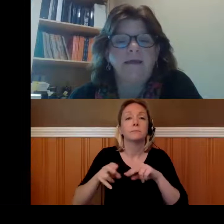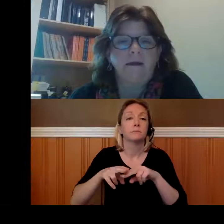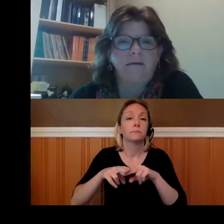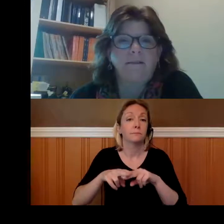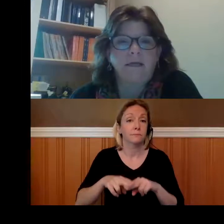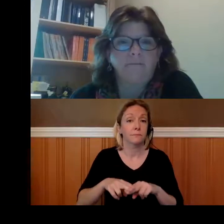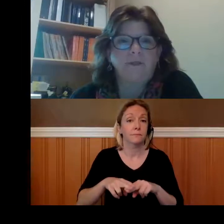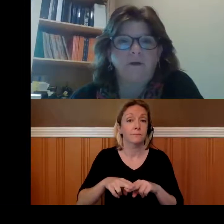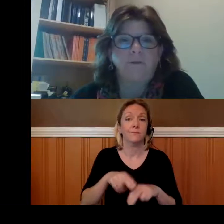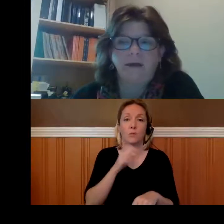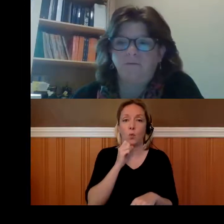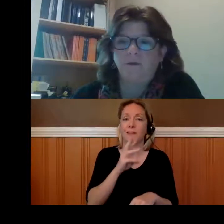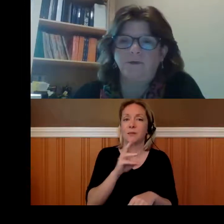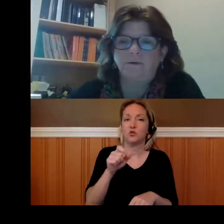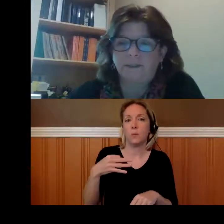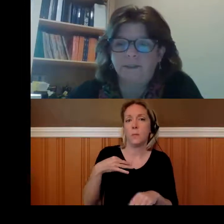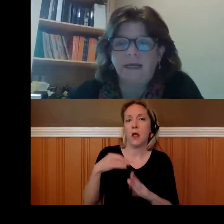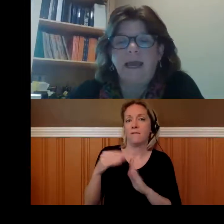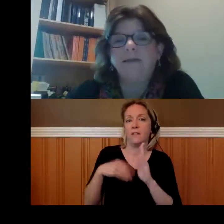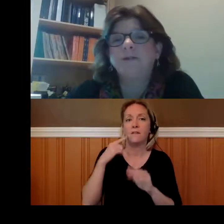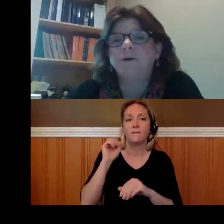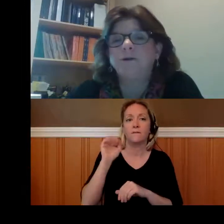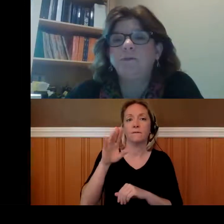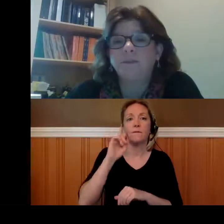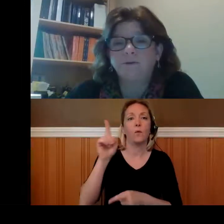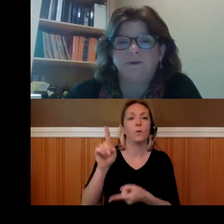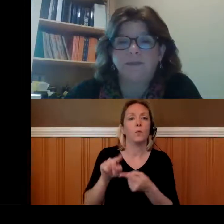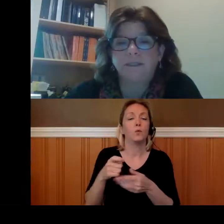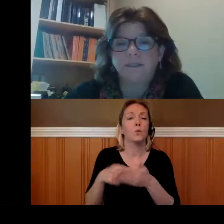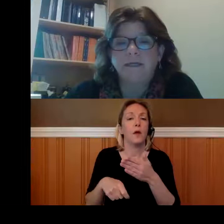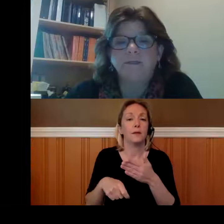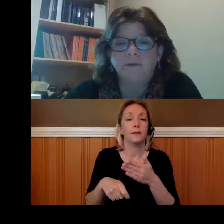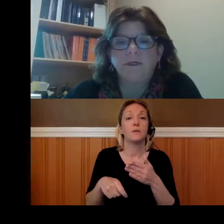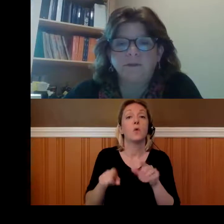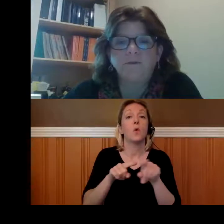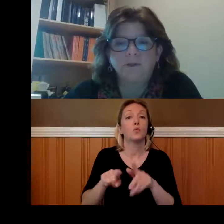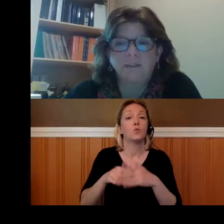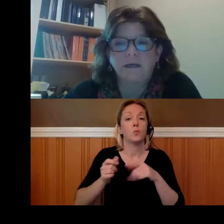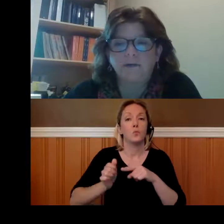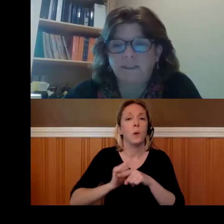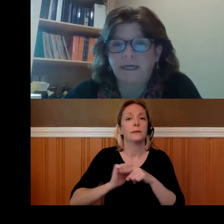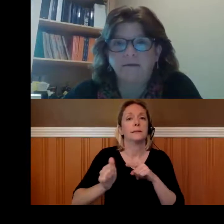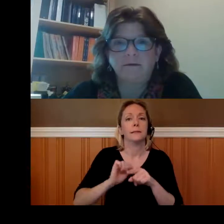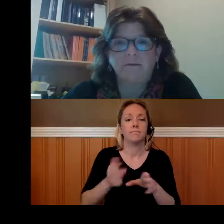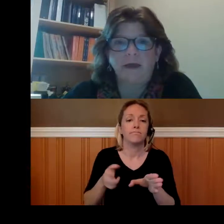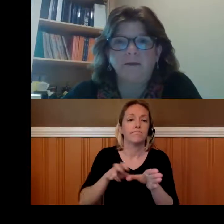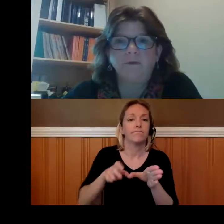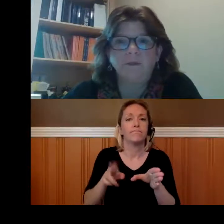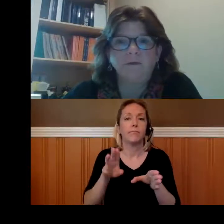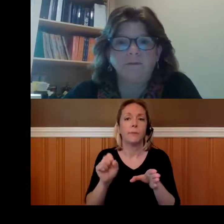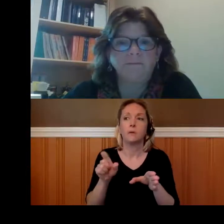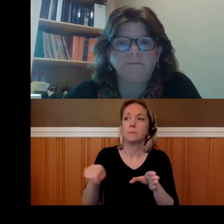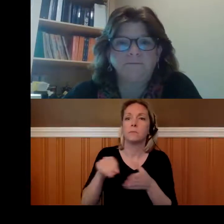the time to start applying for those services and to start using those services so that a student starts to understand how to use those.